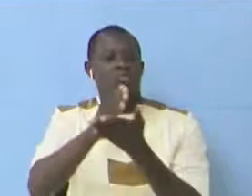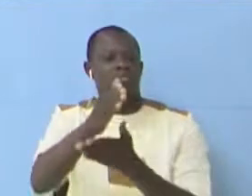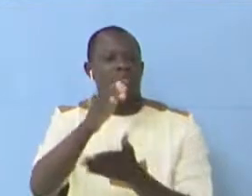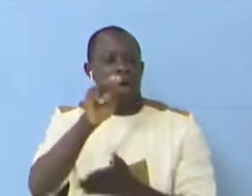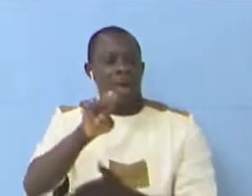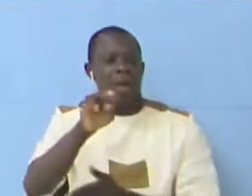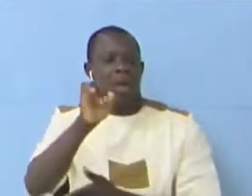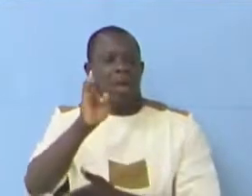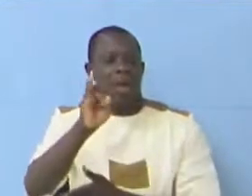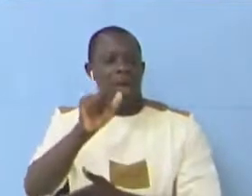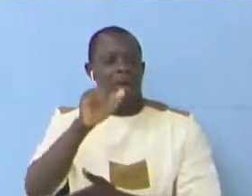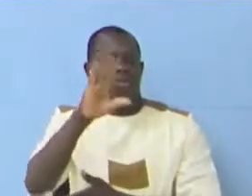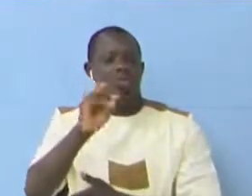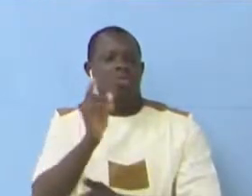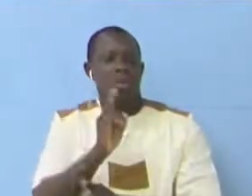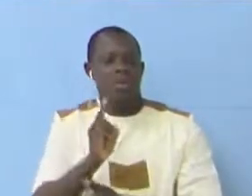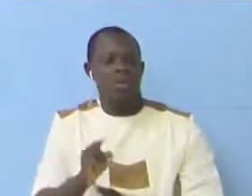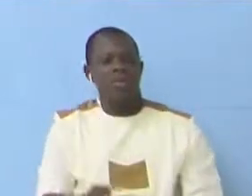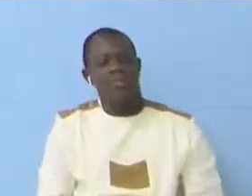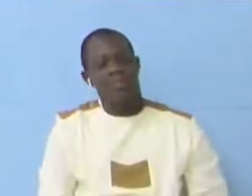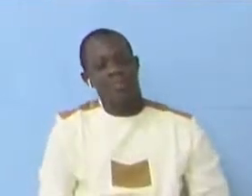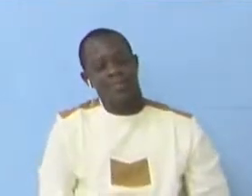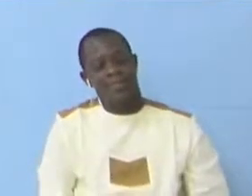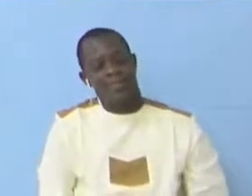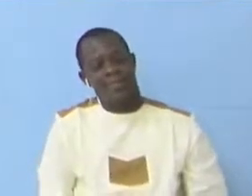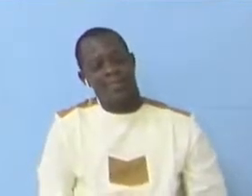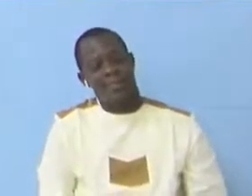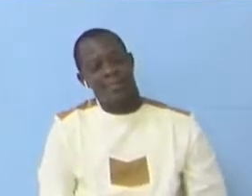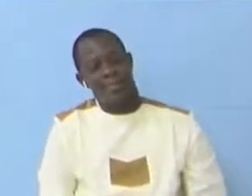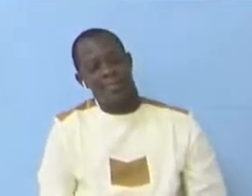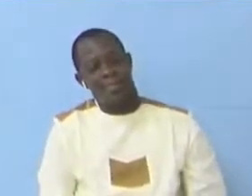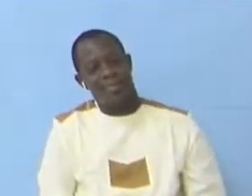agents? nguur gi ñoom naka lañ jëfee loolu jaarale ko ci NIA.